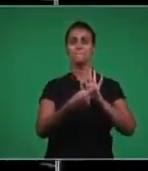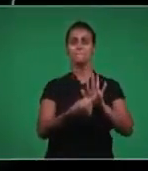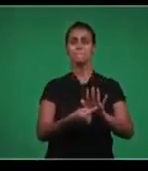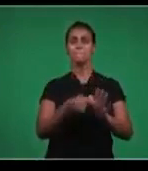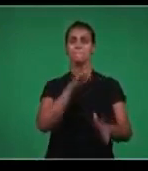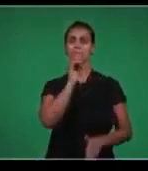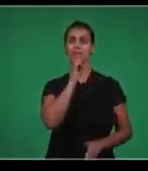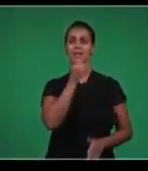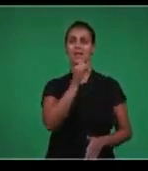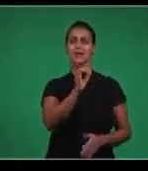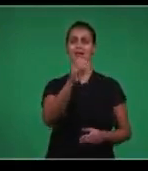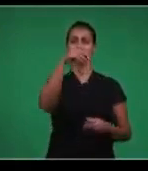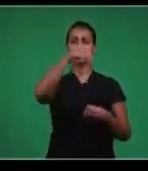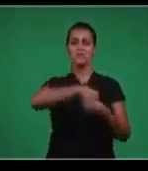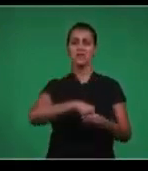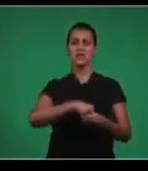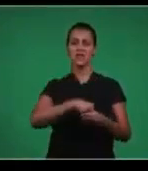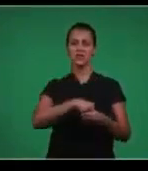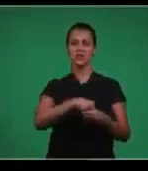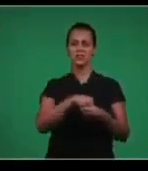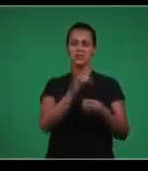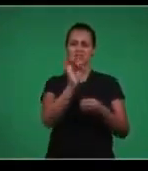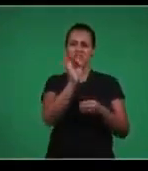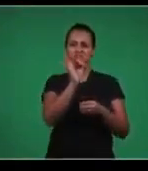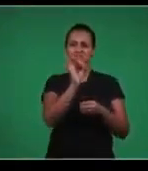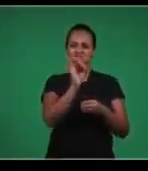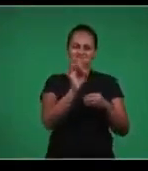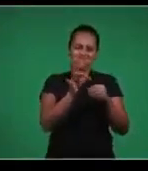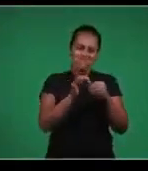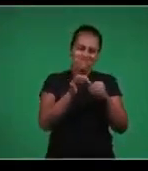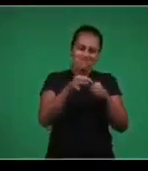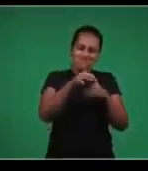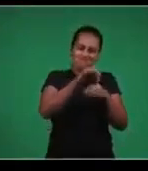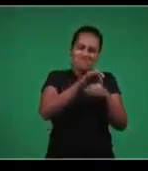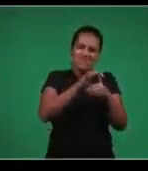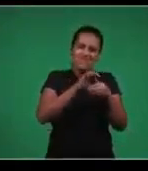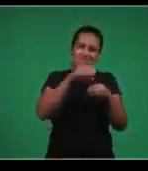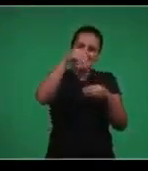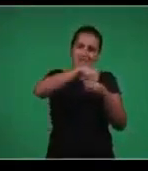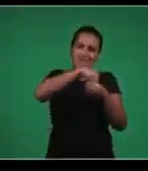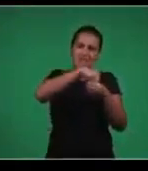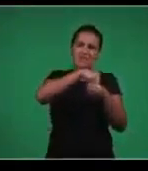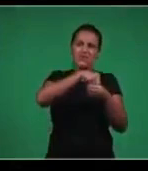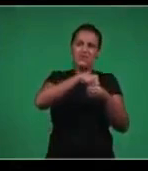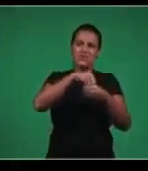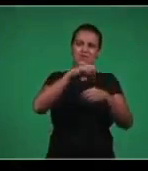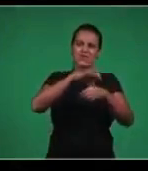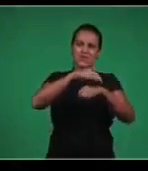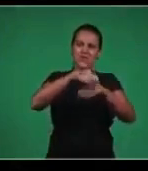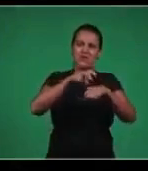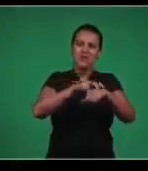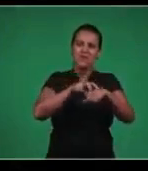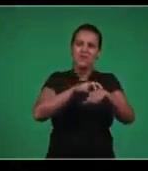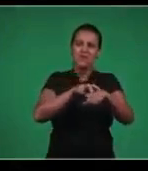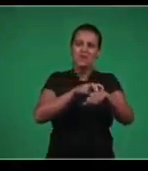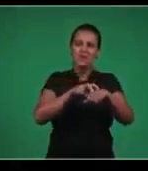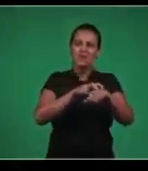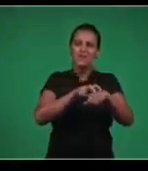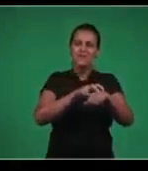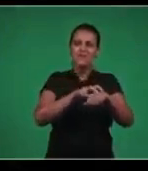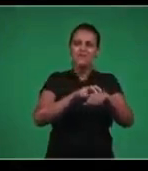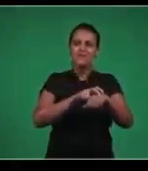energy of the cells. Each green point here, this exam is made where the cells that are